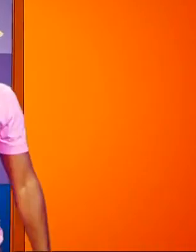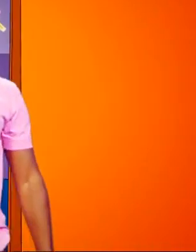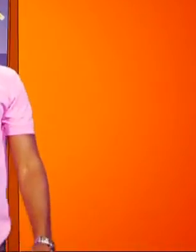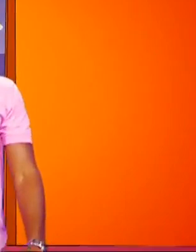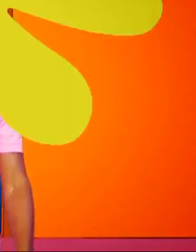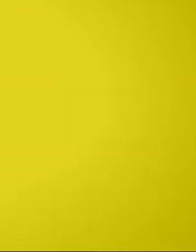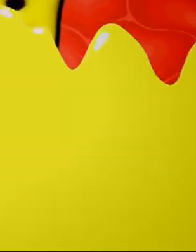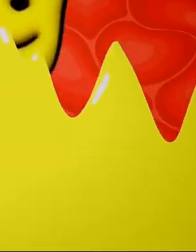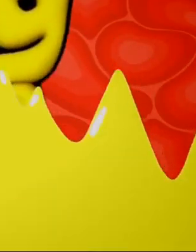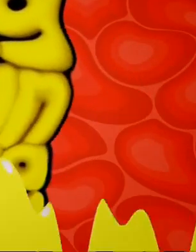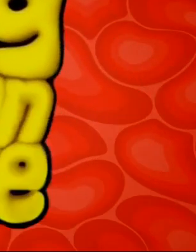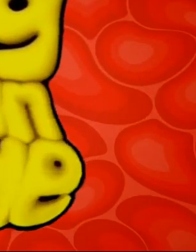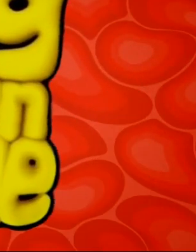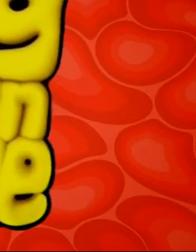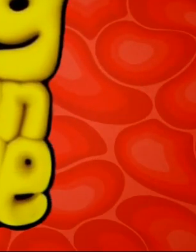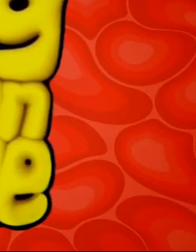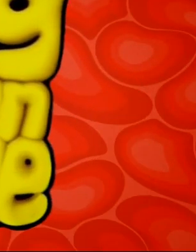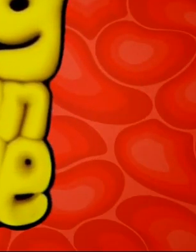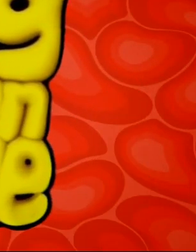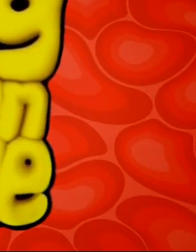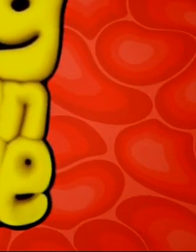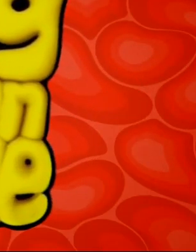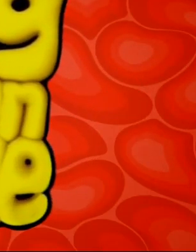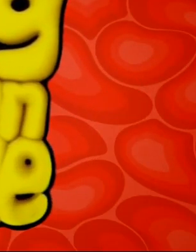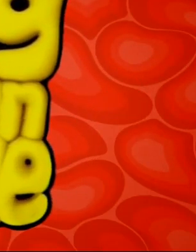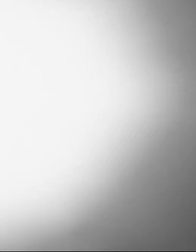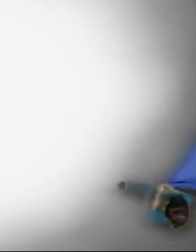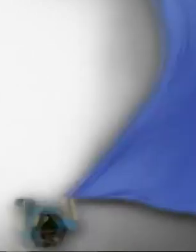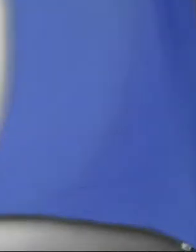have a ball. Big fun time!